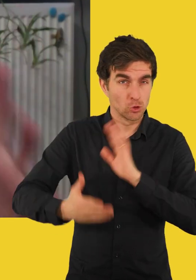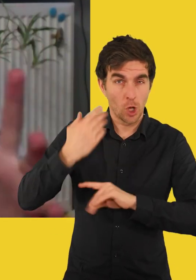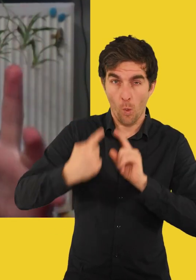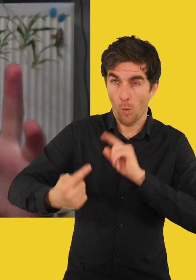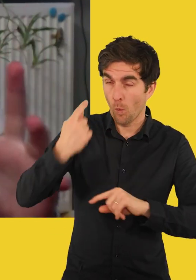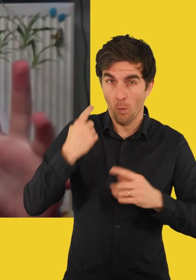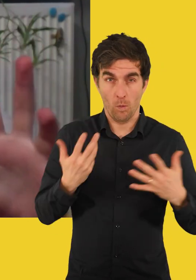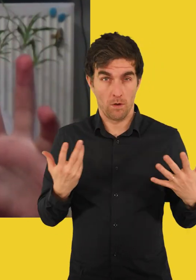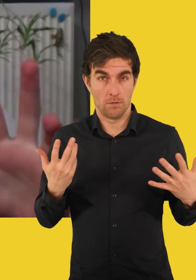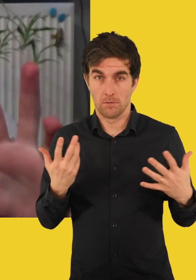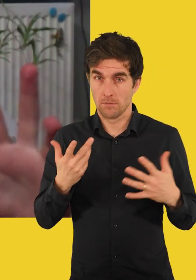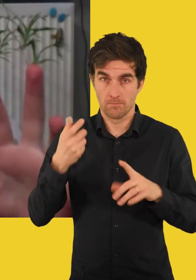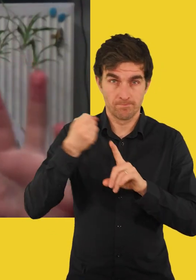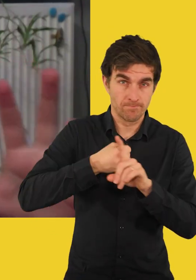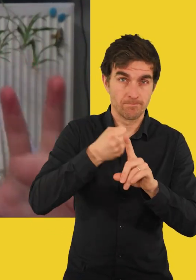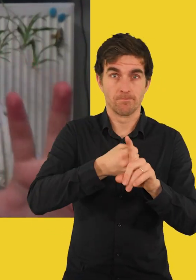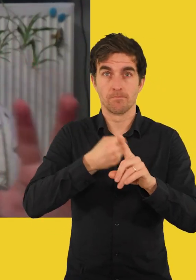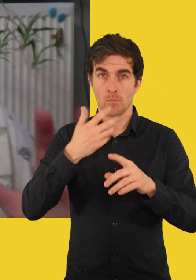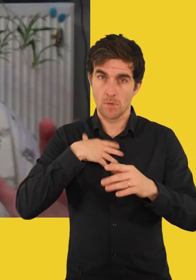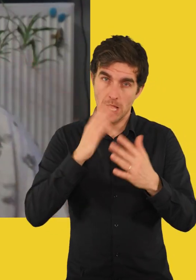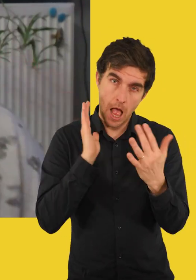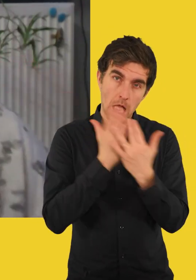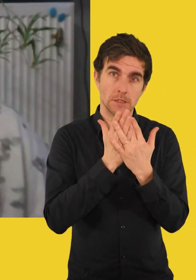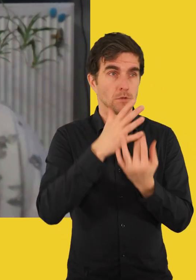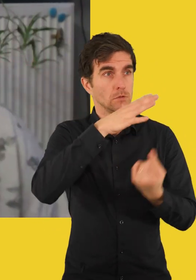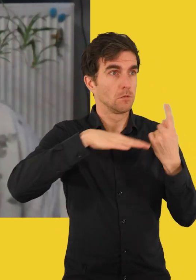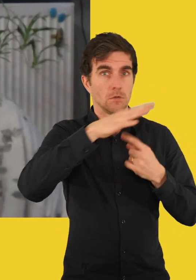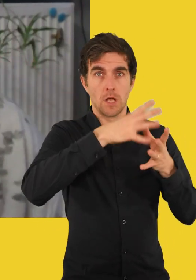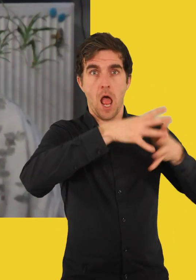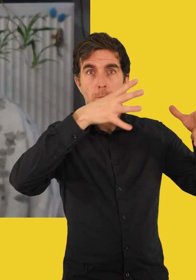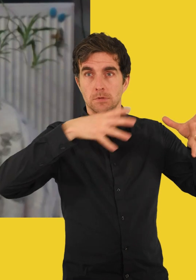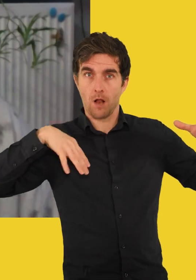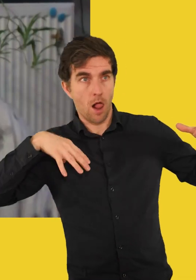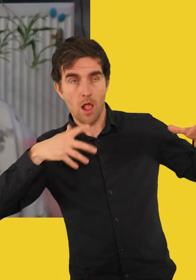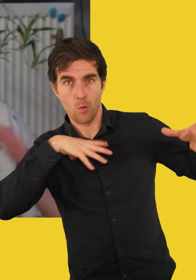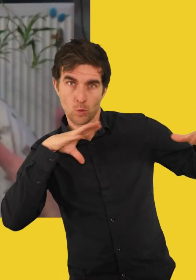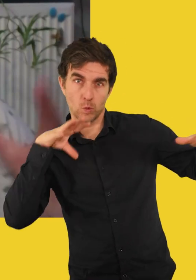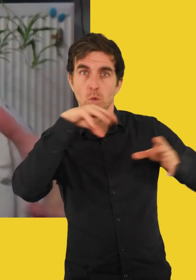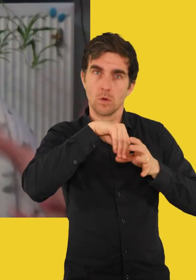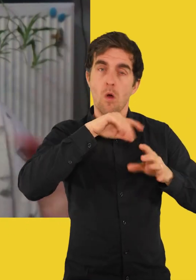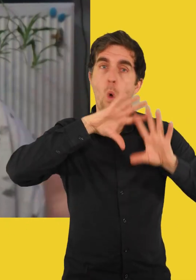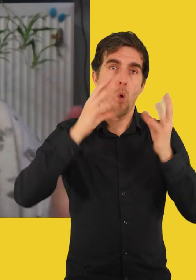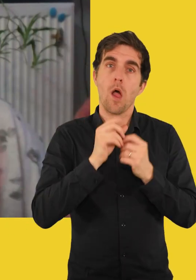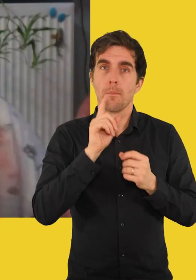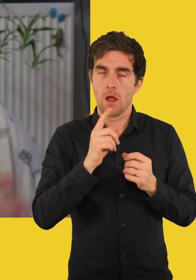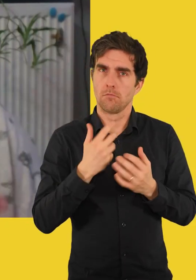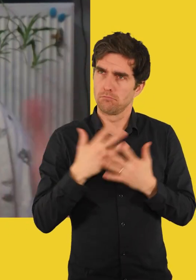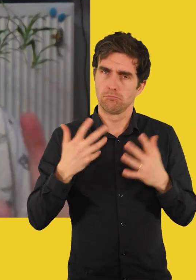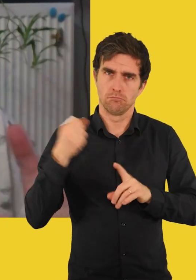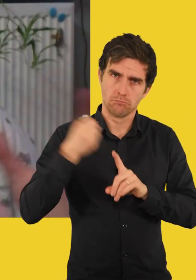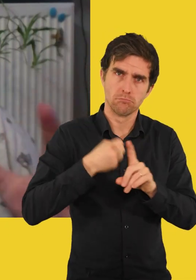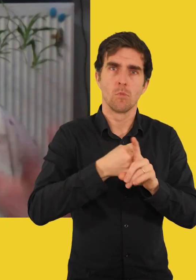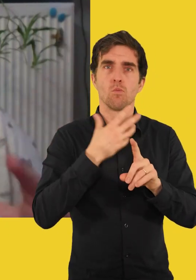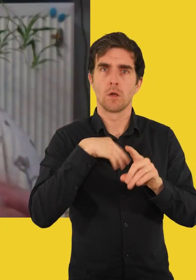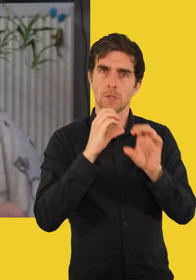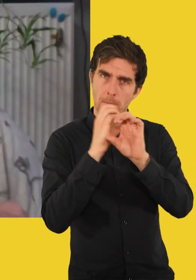often focused on campaigning for access to capitalism. Not all of it, but a lot of it, so like campaigns for